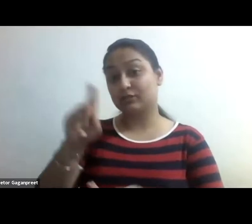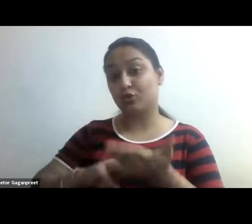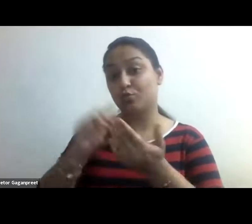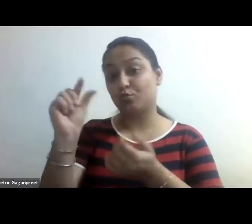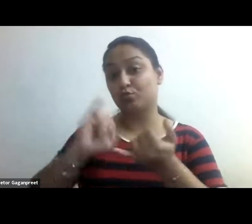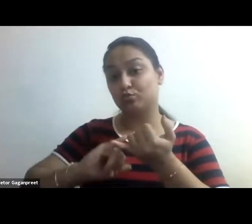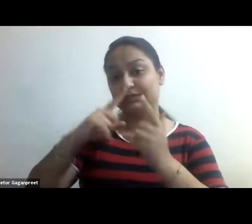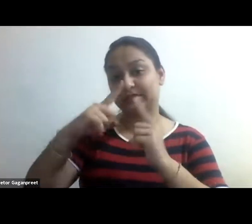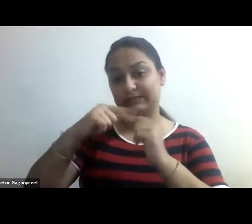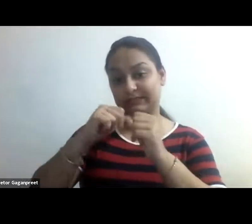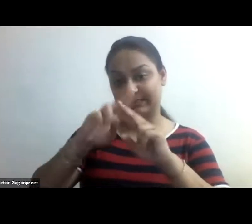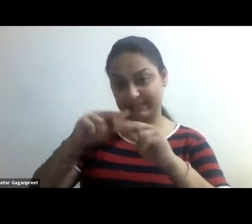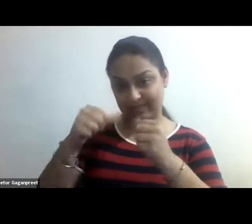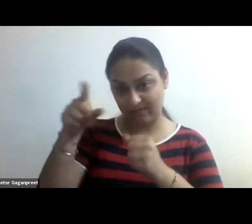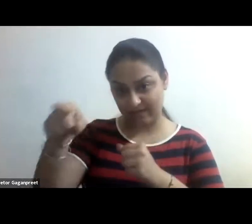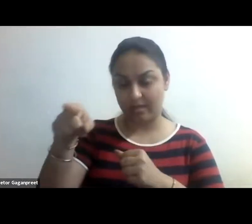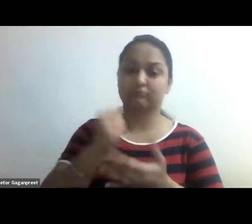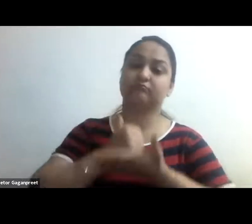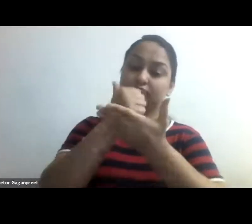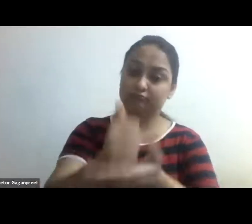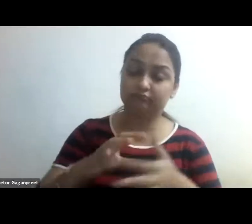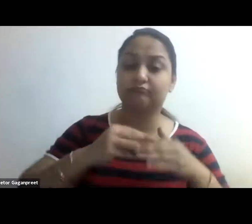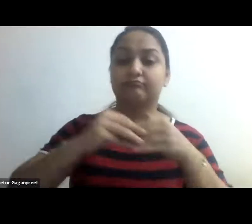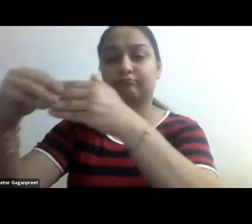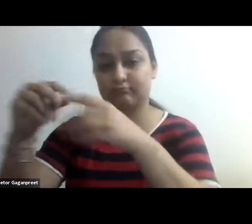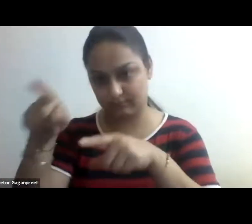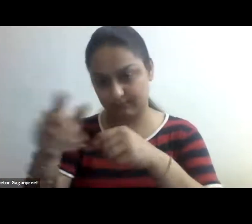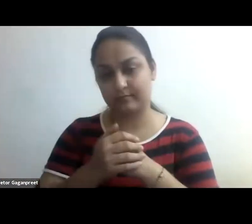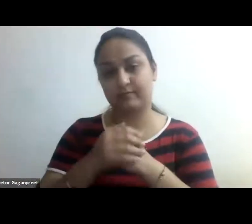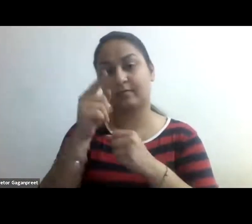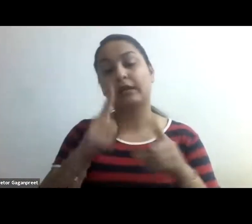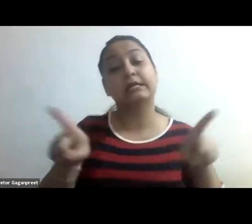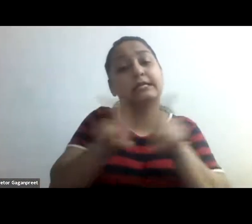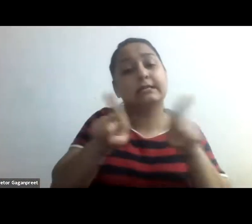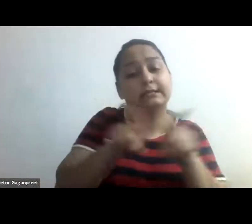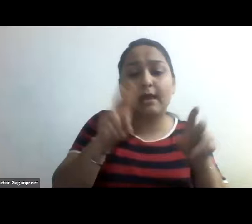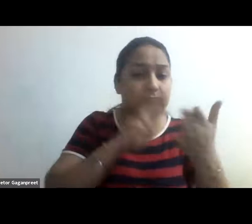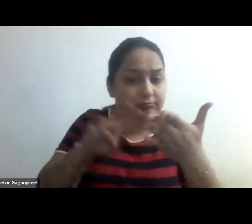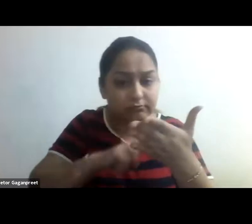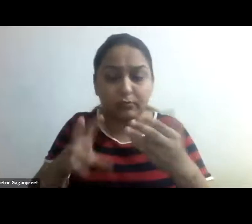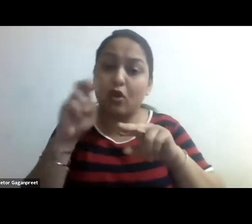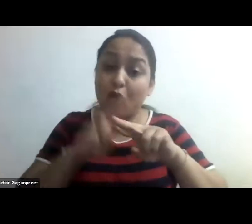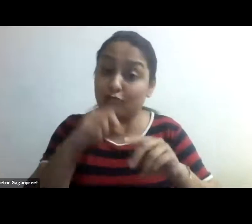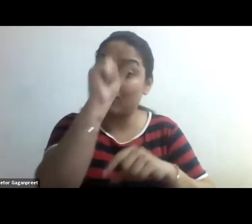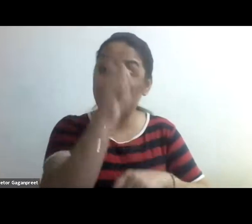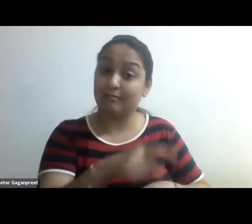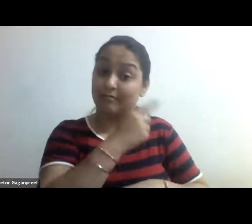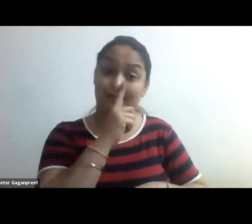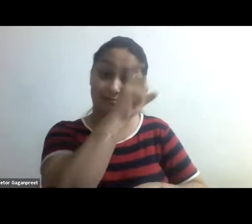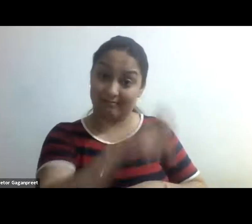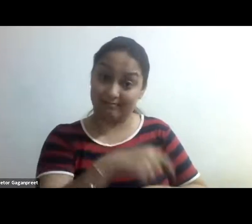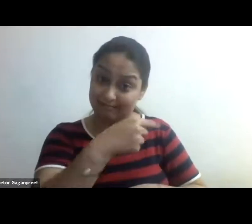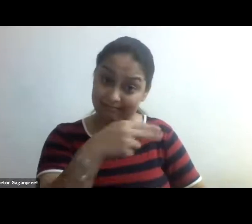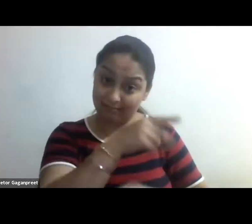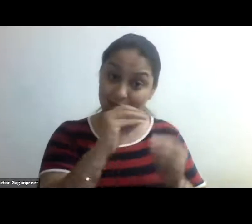you through, and it's a large segment, is a comparative reading of Bhuribai's own artwork and looking